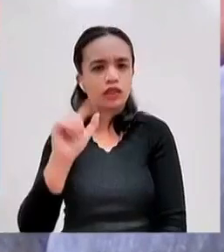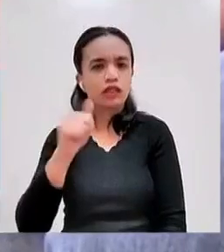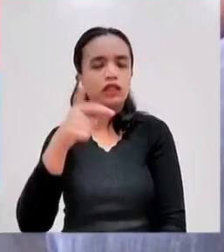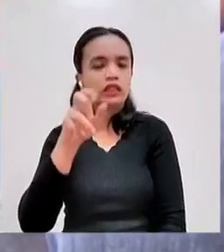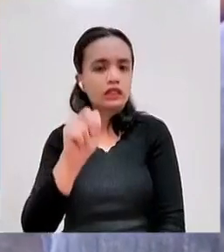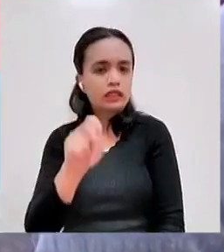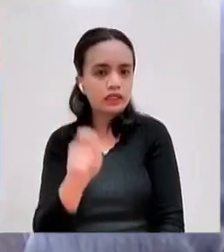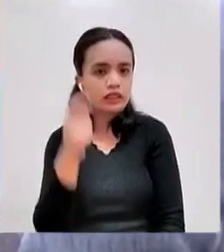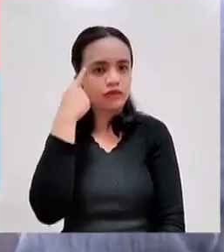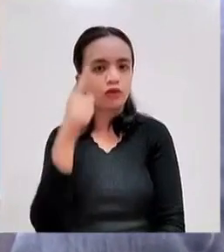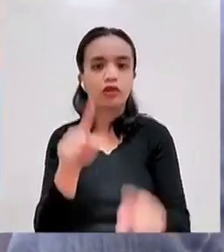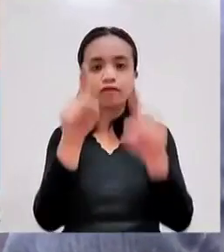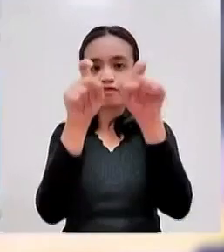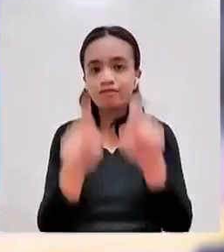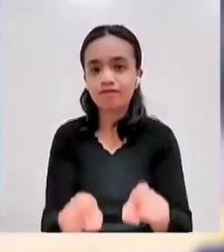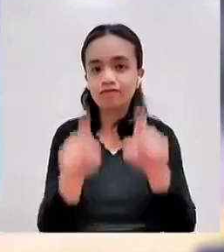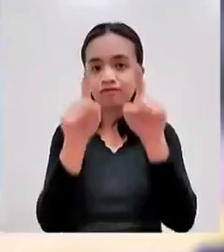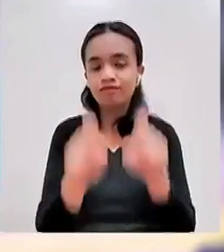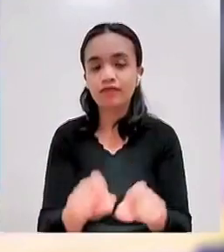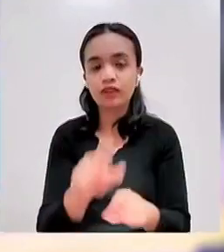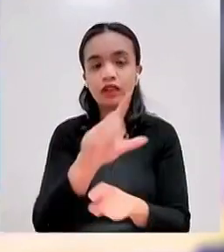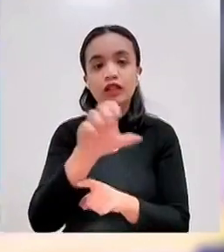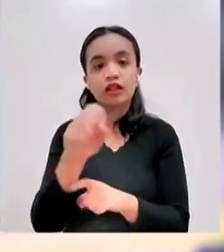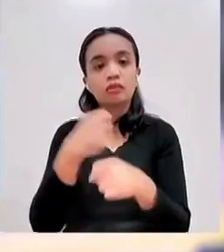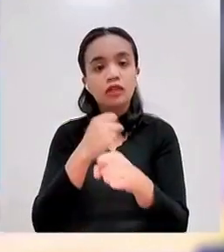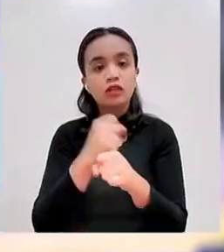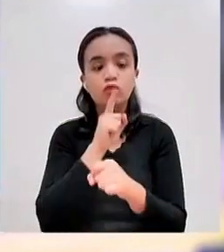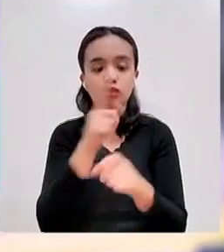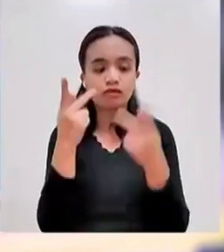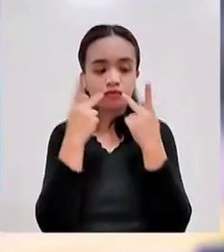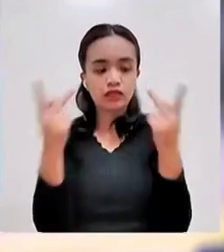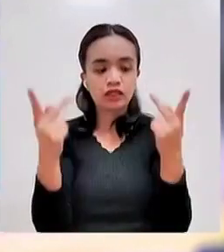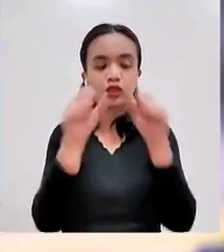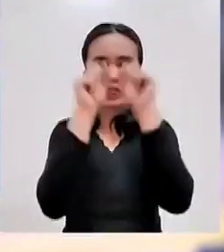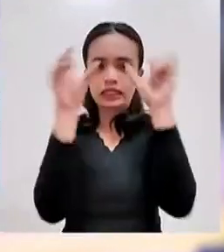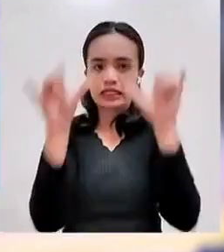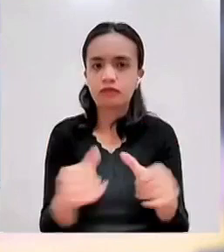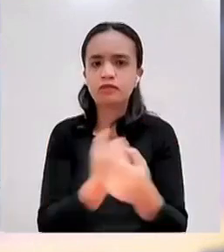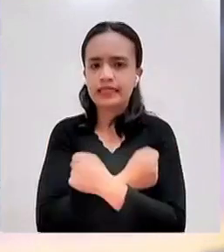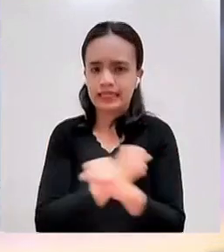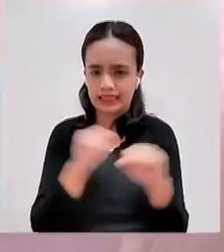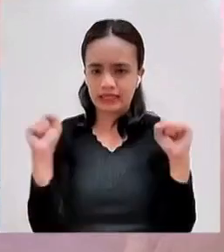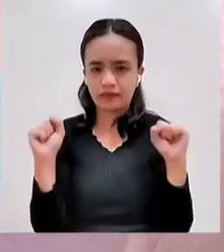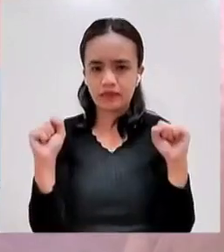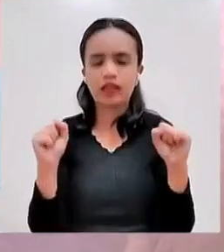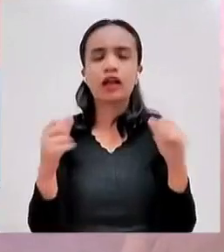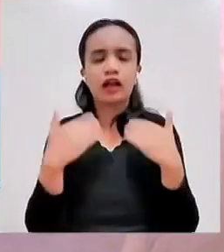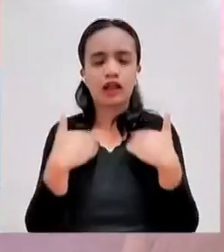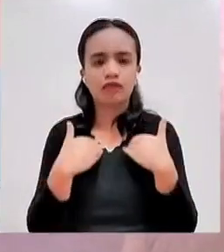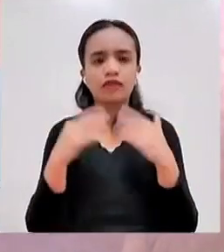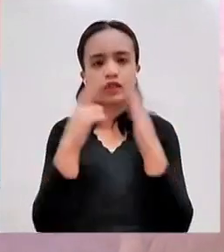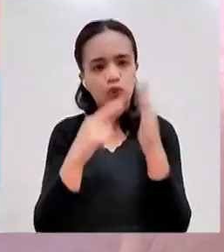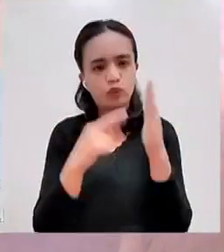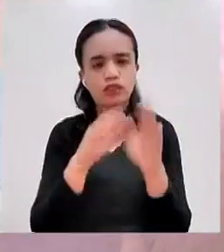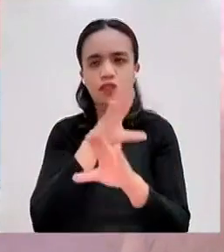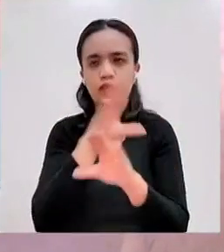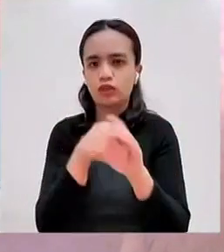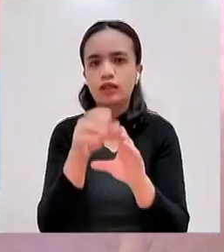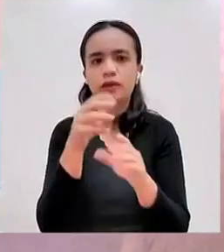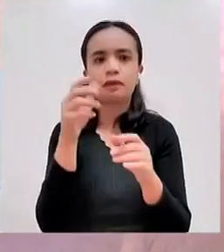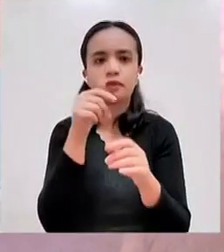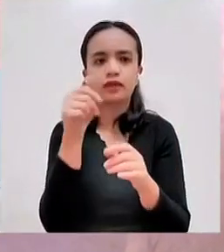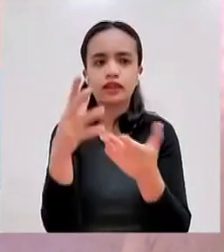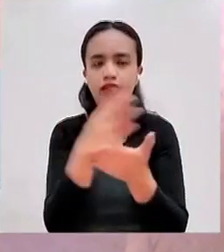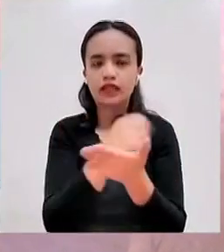eLotto, assured the public that its system is secured. They said that they have measures such as data encryption, access control,